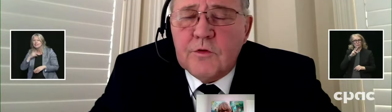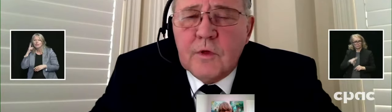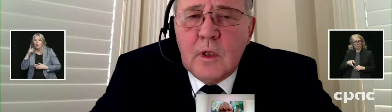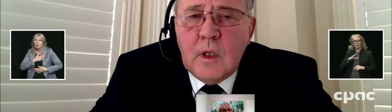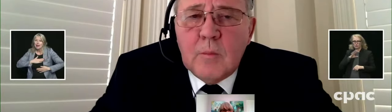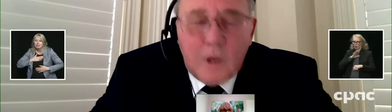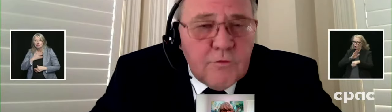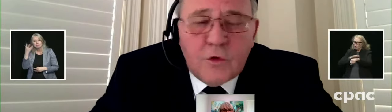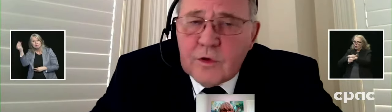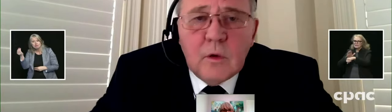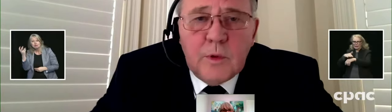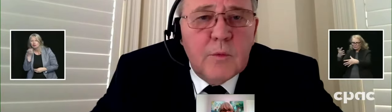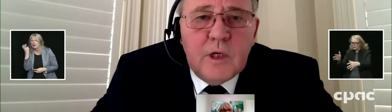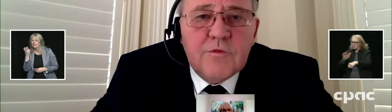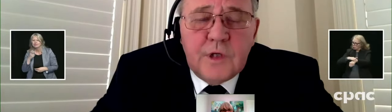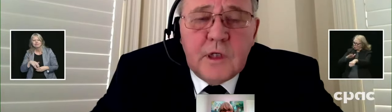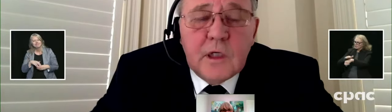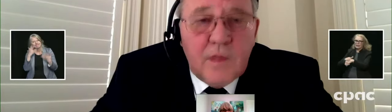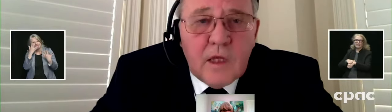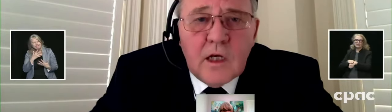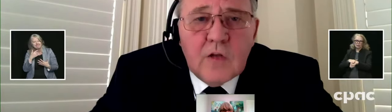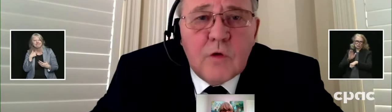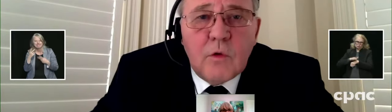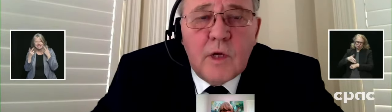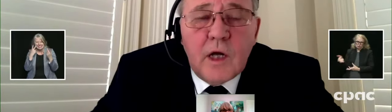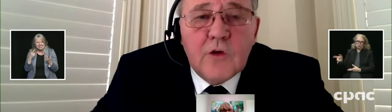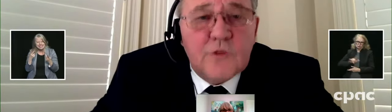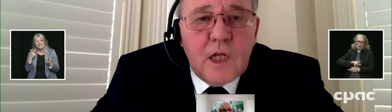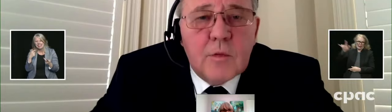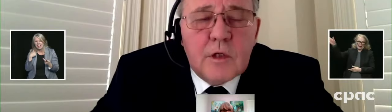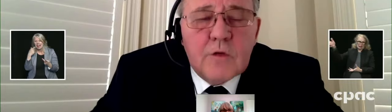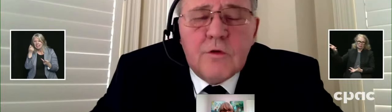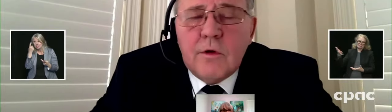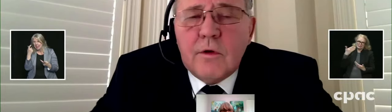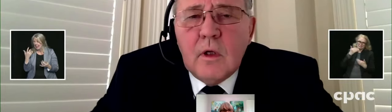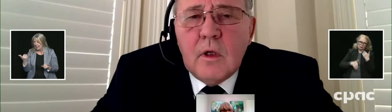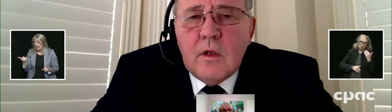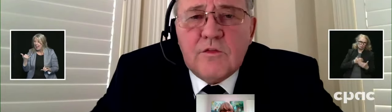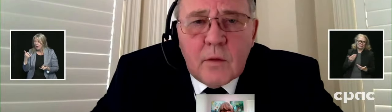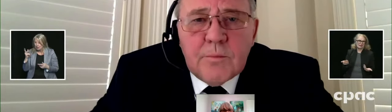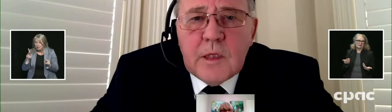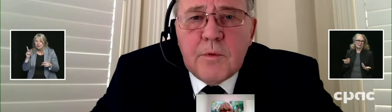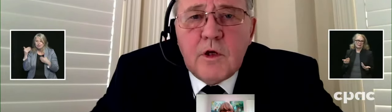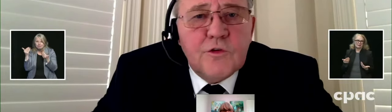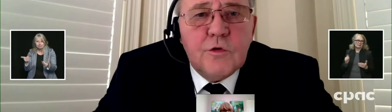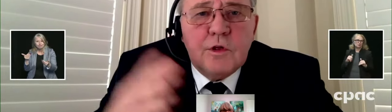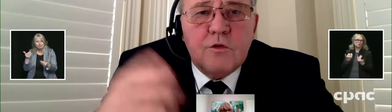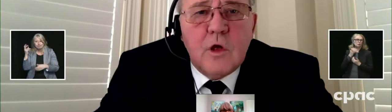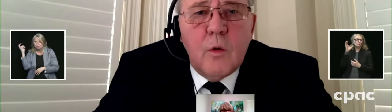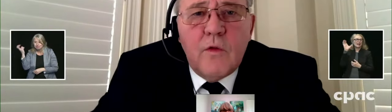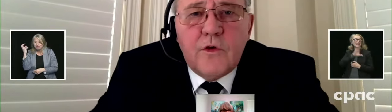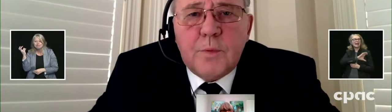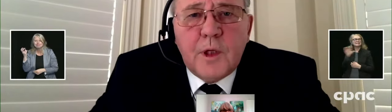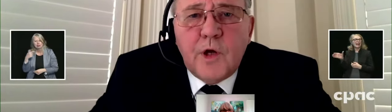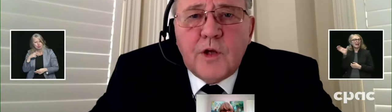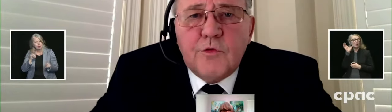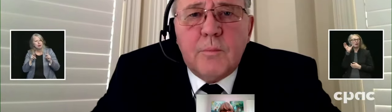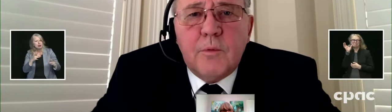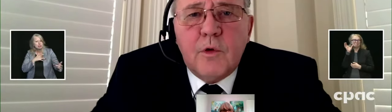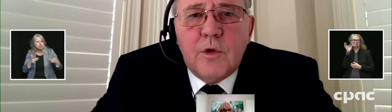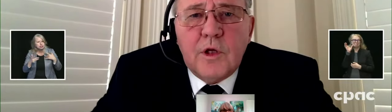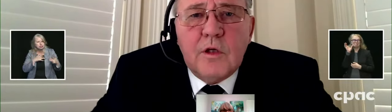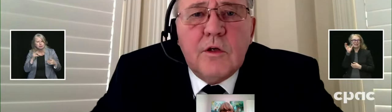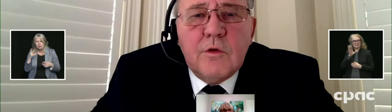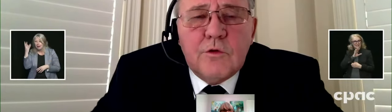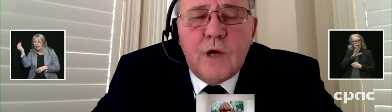purposes, but unfortunately, we have seen, and I think Canadians are quite understandably concerned, that some people are choosing to go on their spring break trip